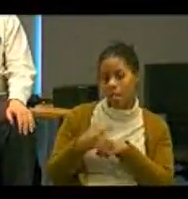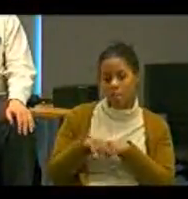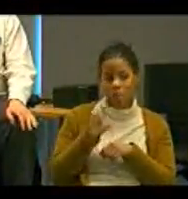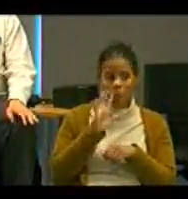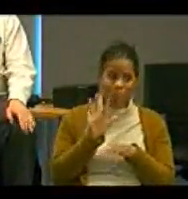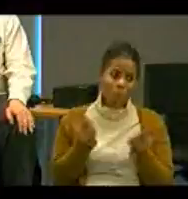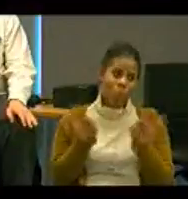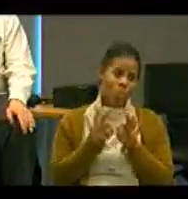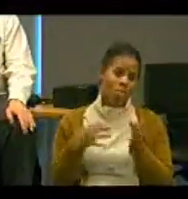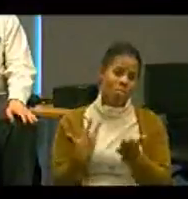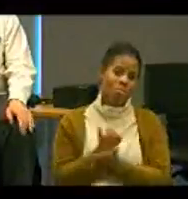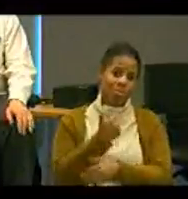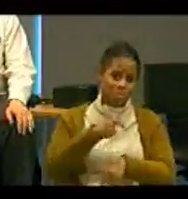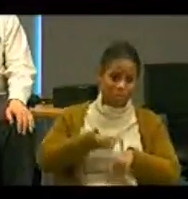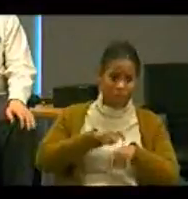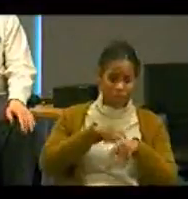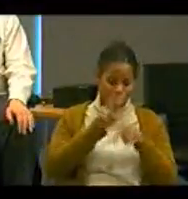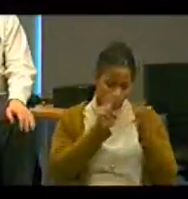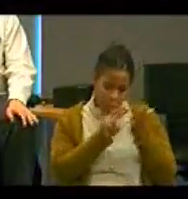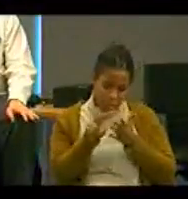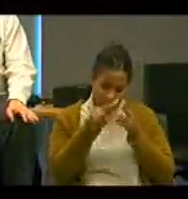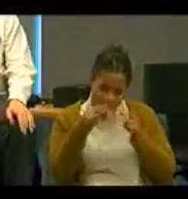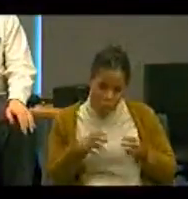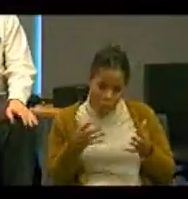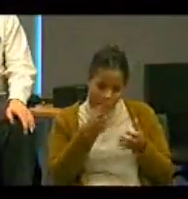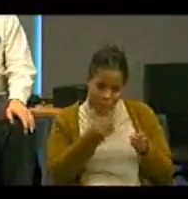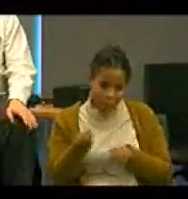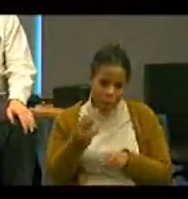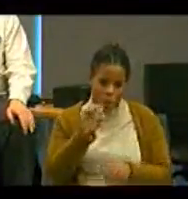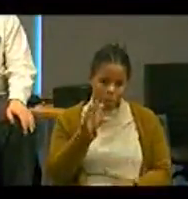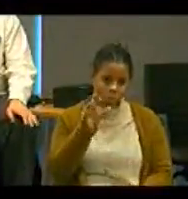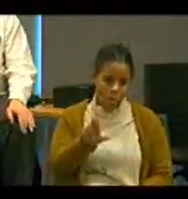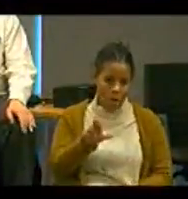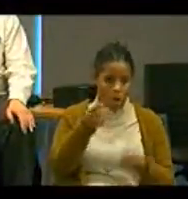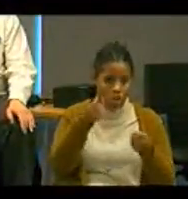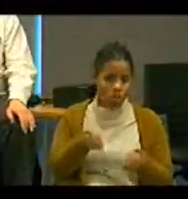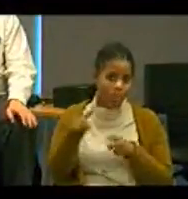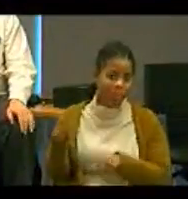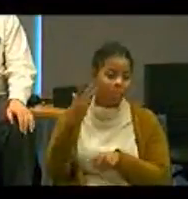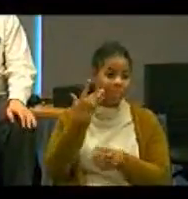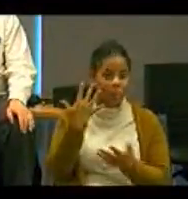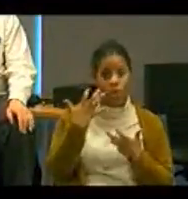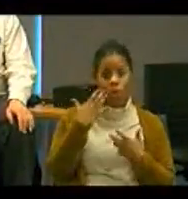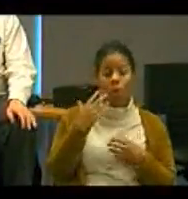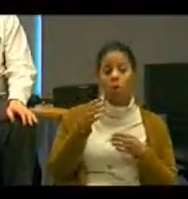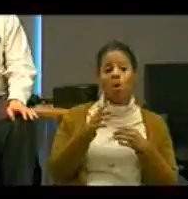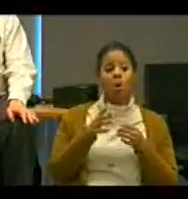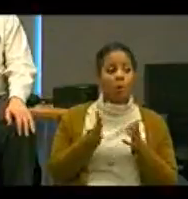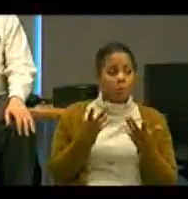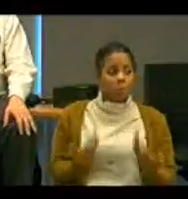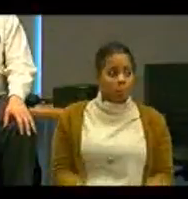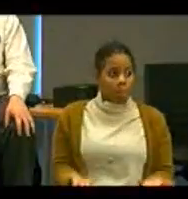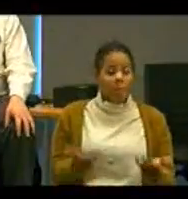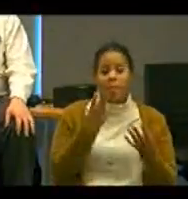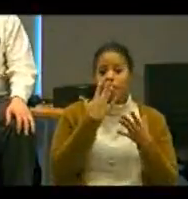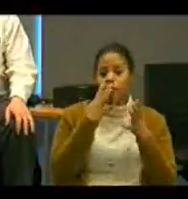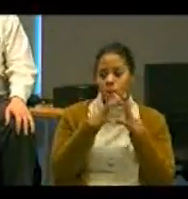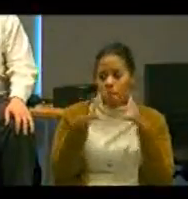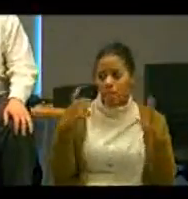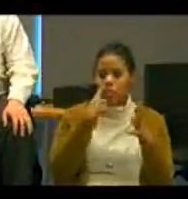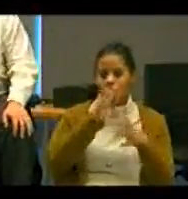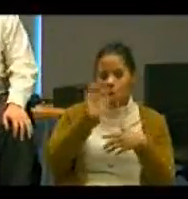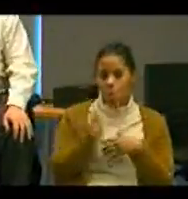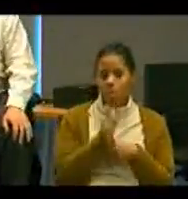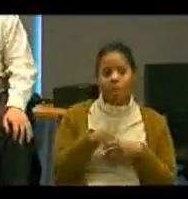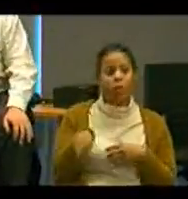our time to examine what happened as a result of OCR agreements, because there are now many. So with that, thank you very much for all of you for